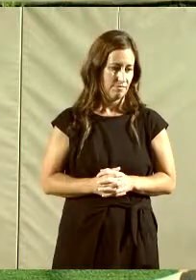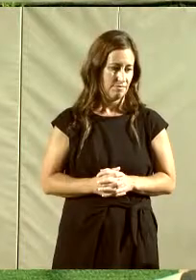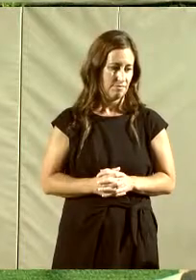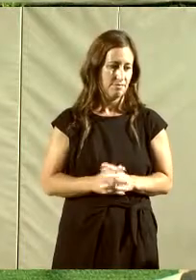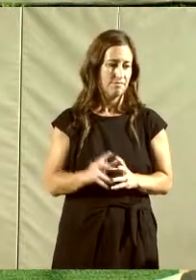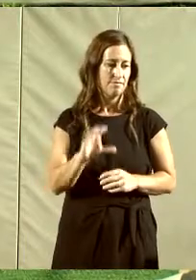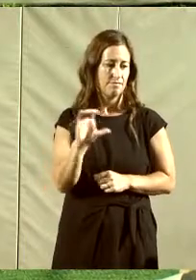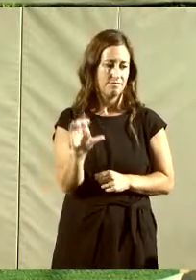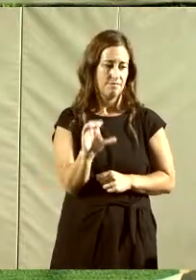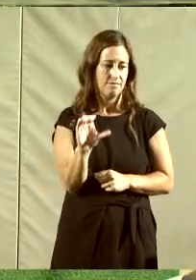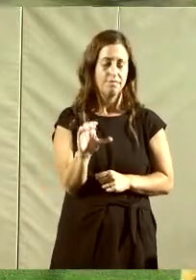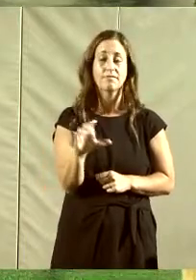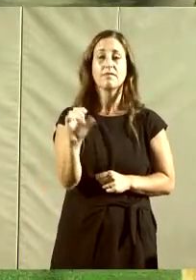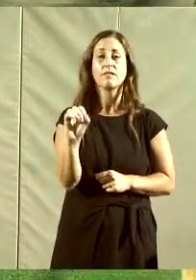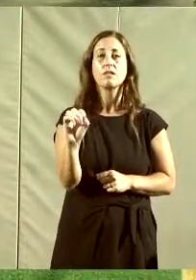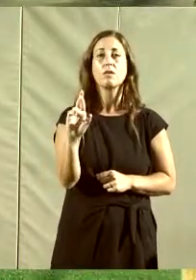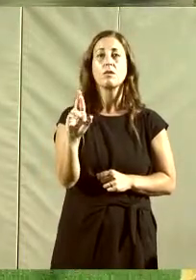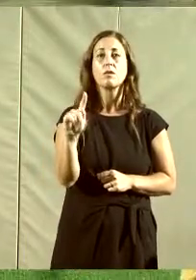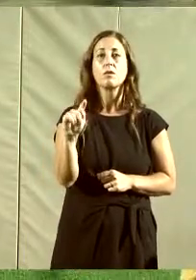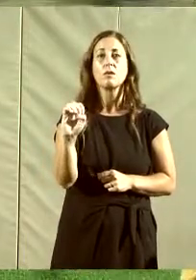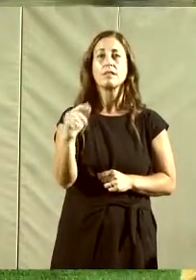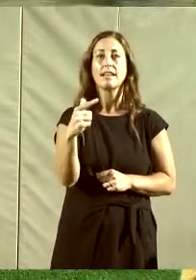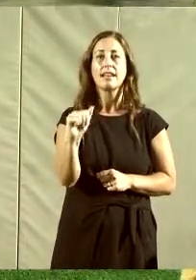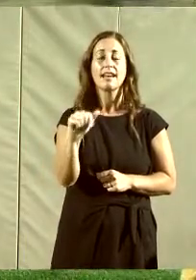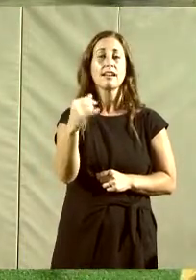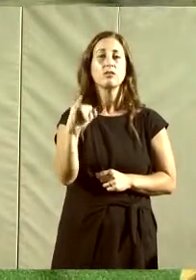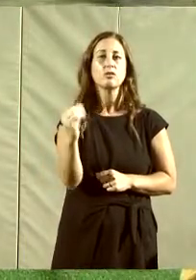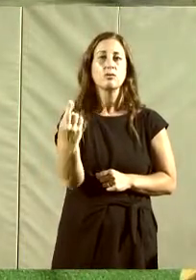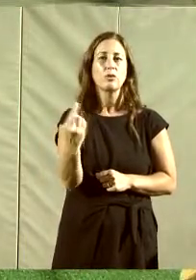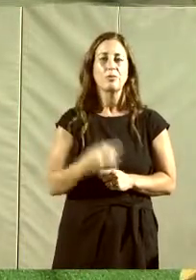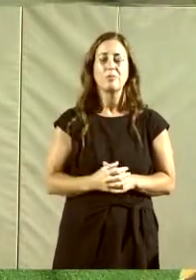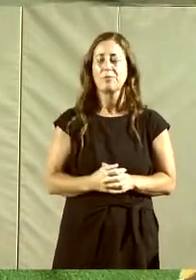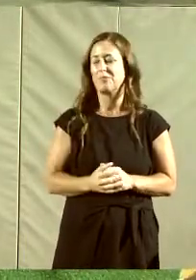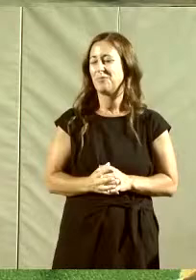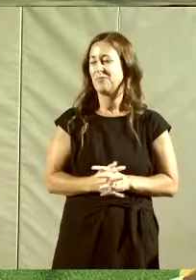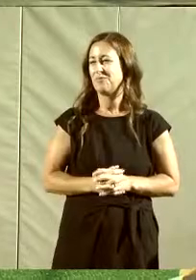Carlos Humberto Ortega Jr.